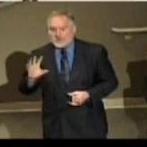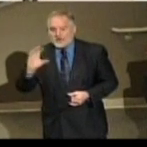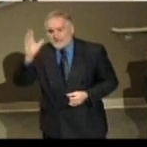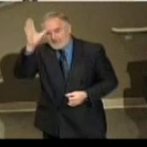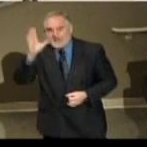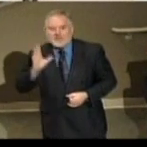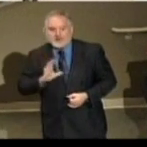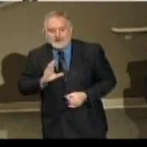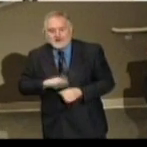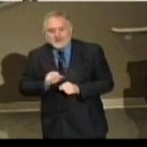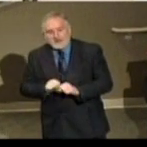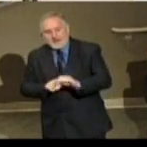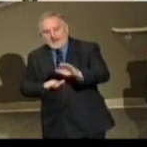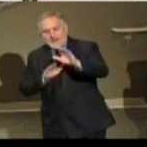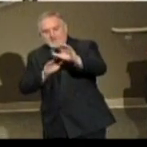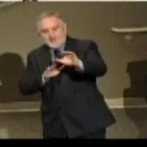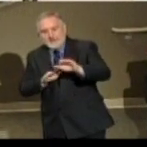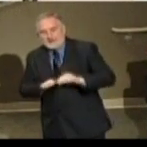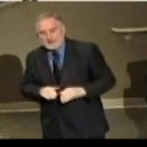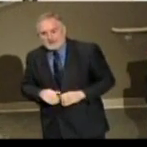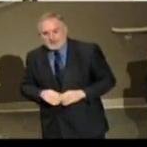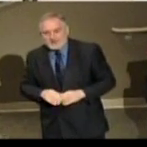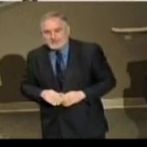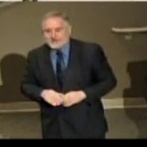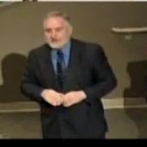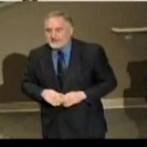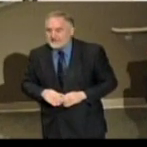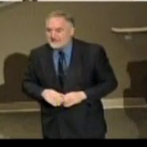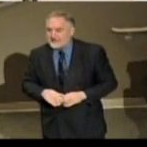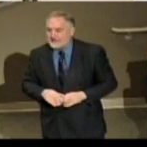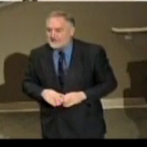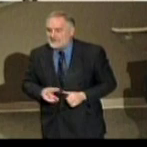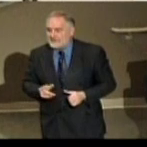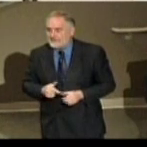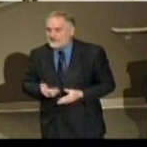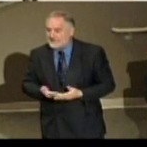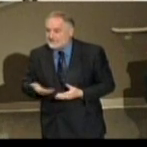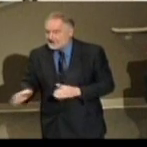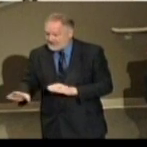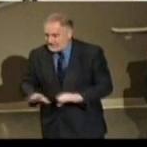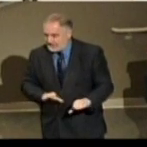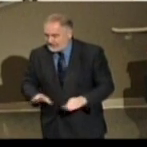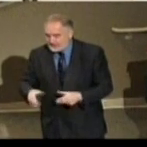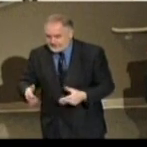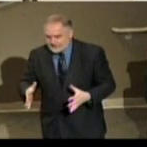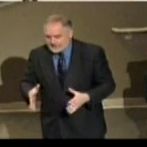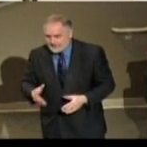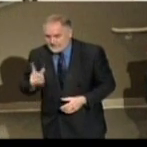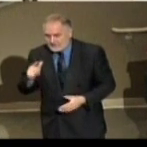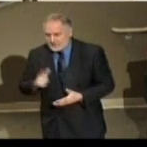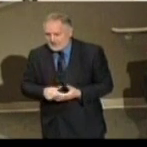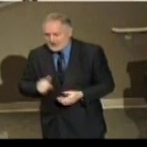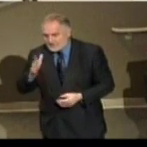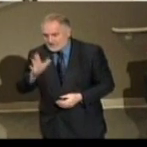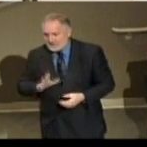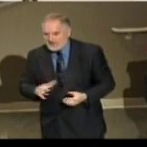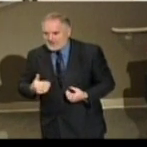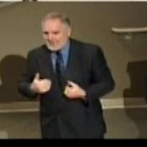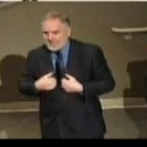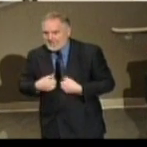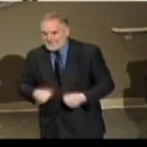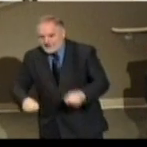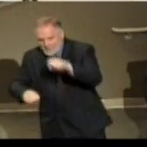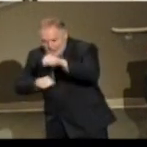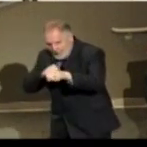mountains. And boy, it was manly. The first thing they did for these men was have a boxing